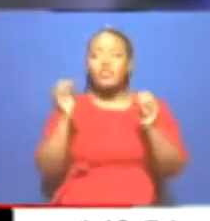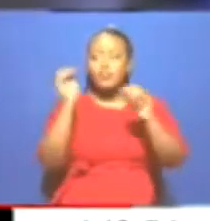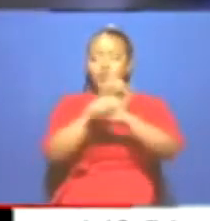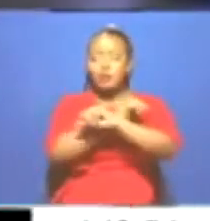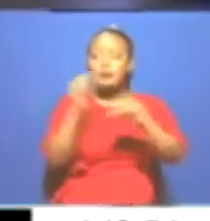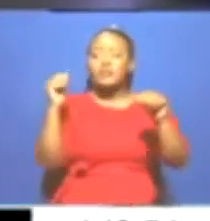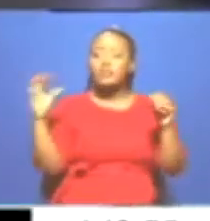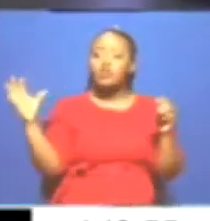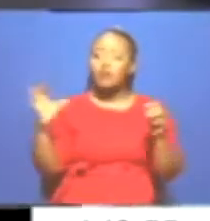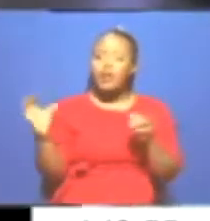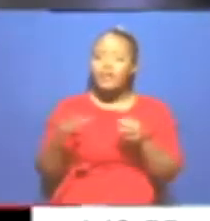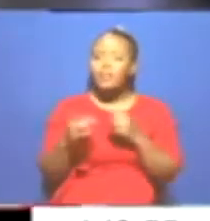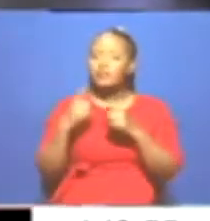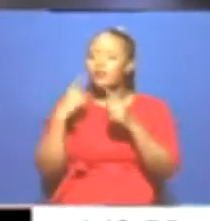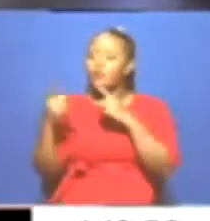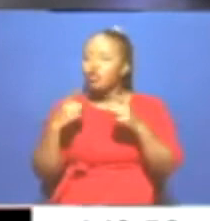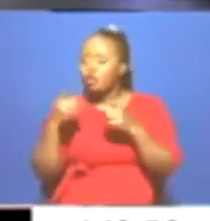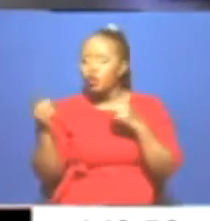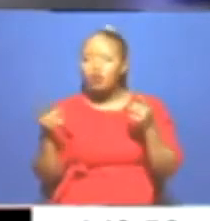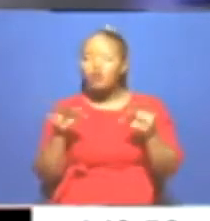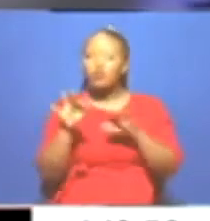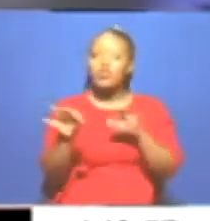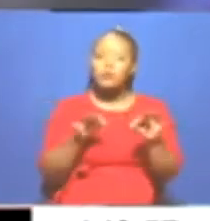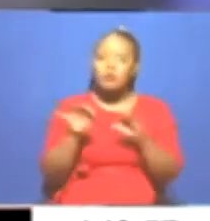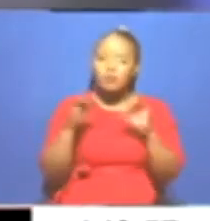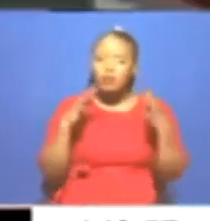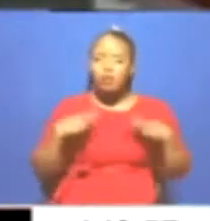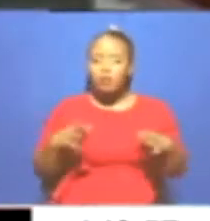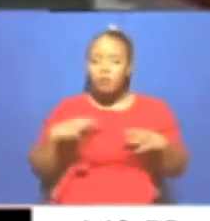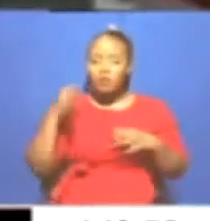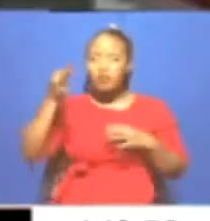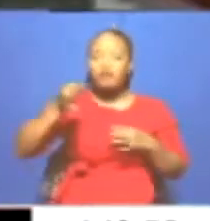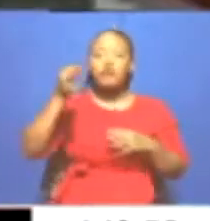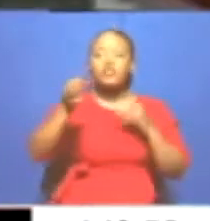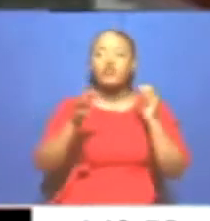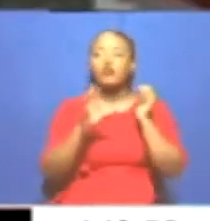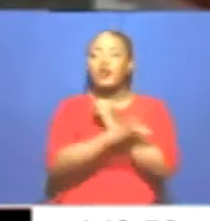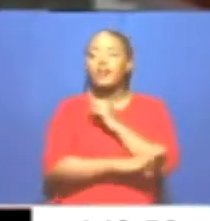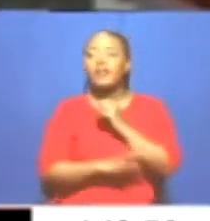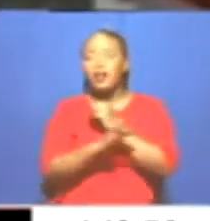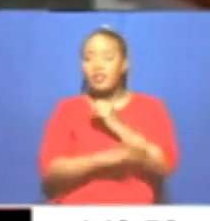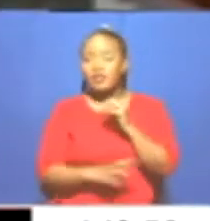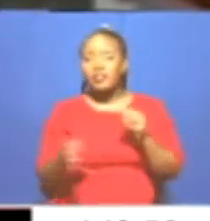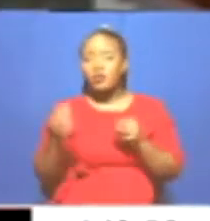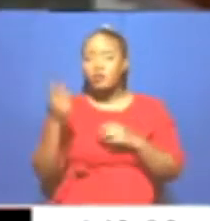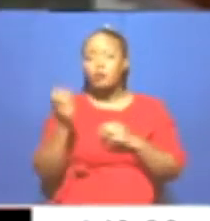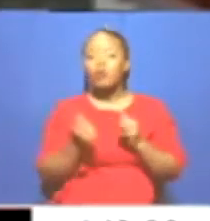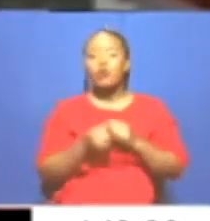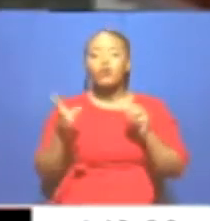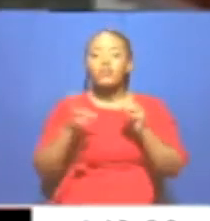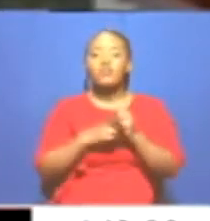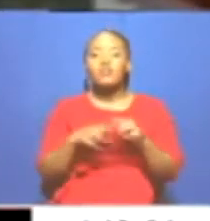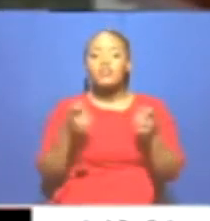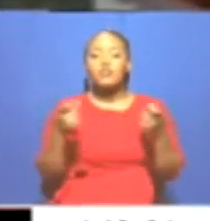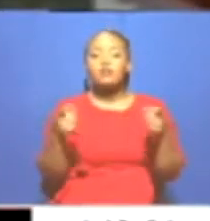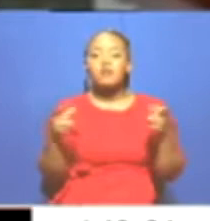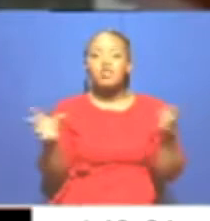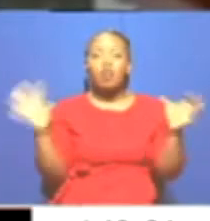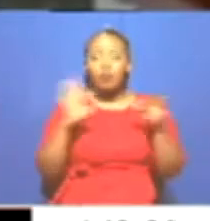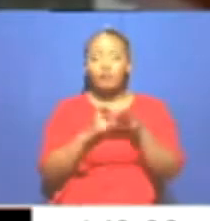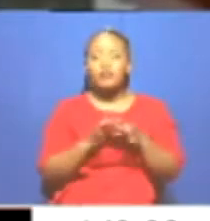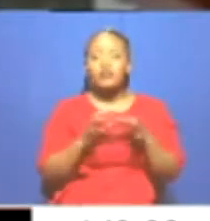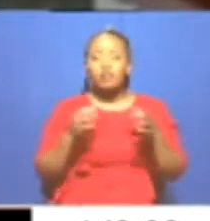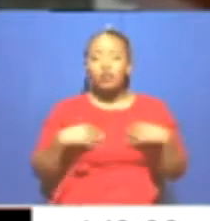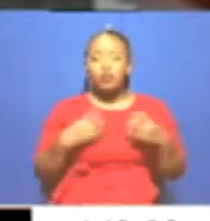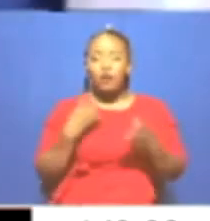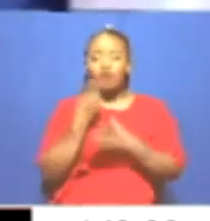Kenyan people on the future of the country. In 2017, the media collaborated to hold debates for both presidential candidates and